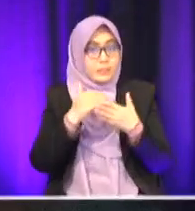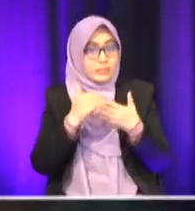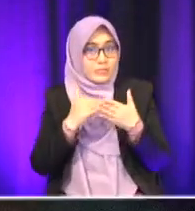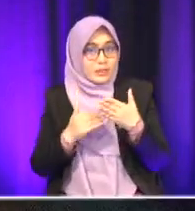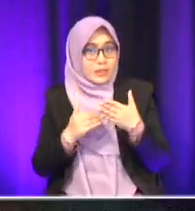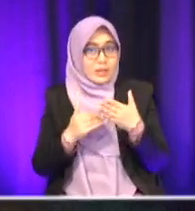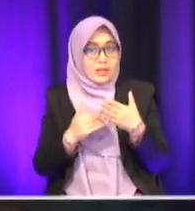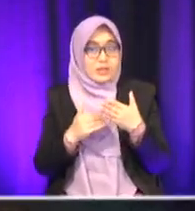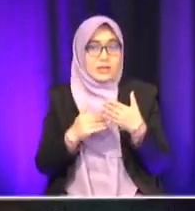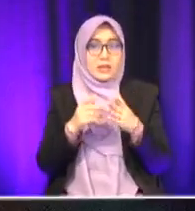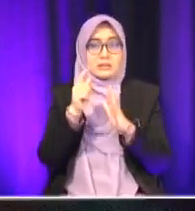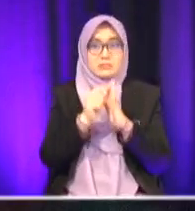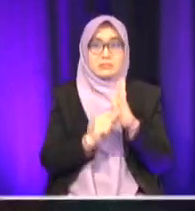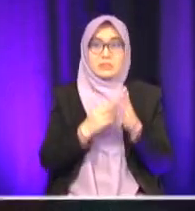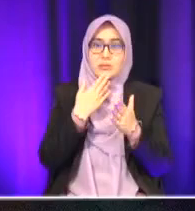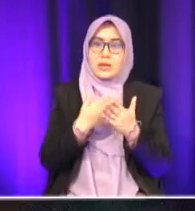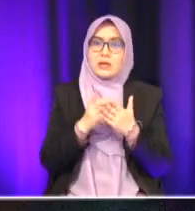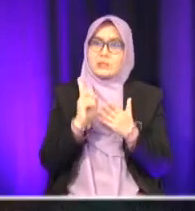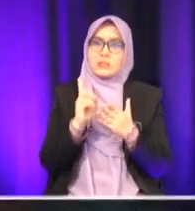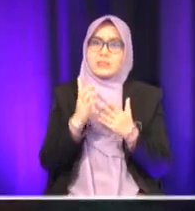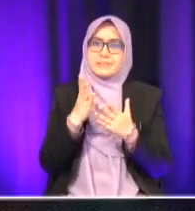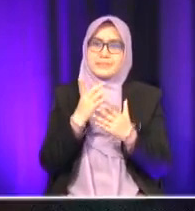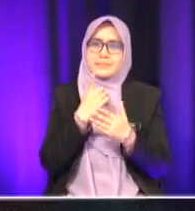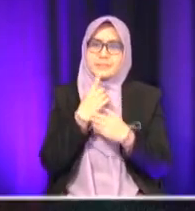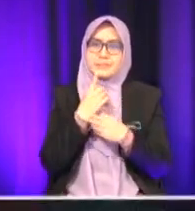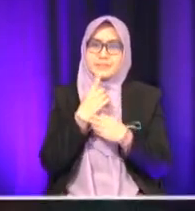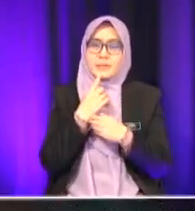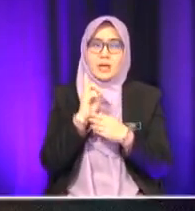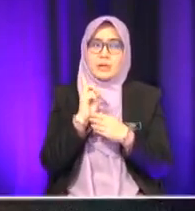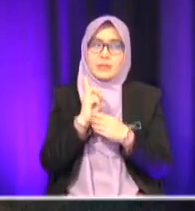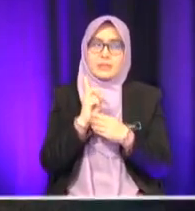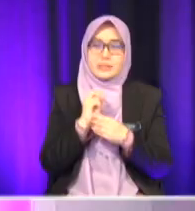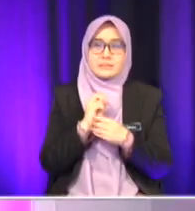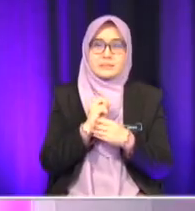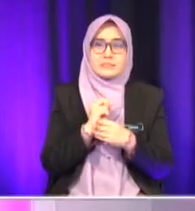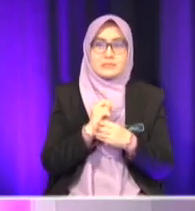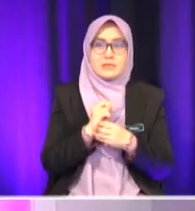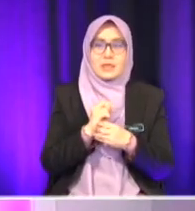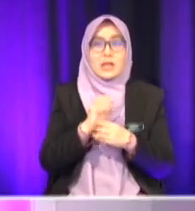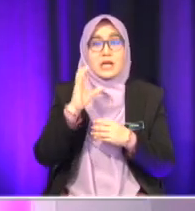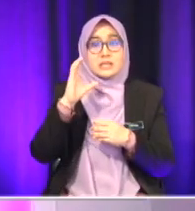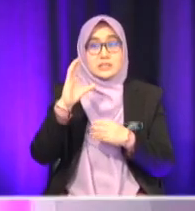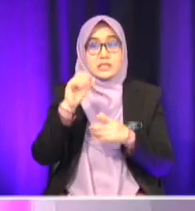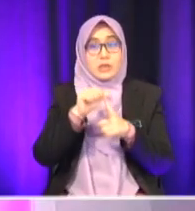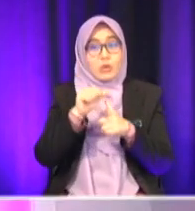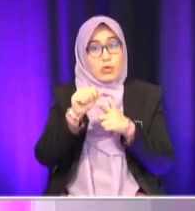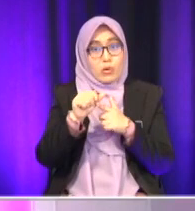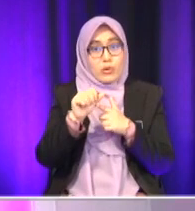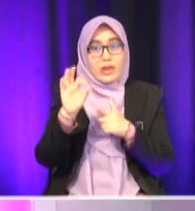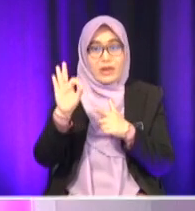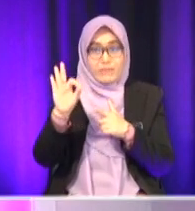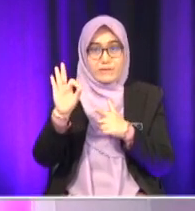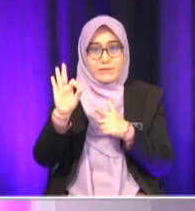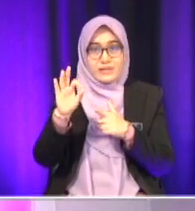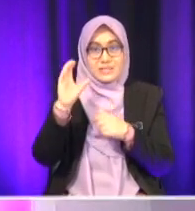Okay, is it the best option? Okay. Maybe not. Maybe not. Because it was between C or F. Yeah, you are